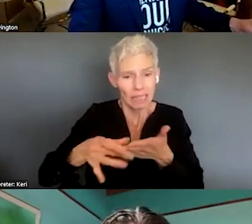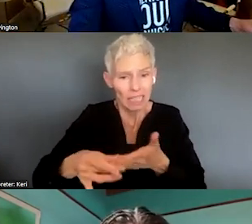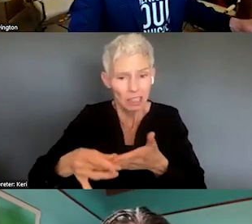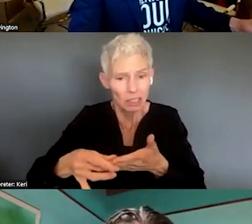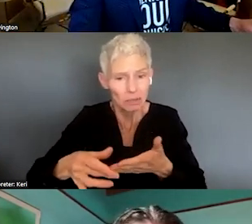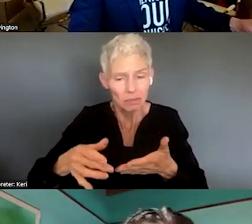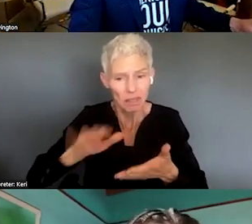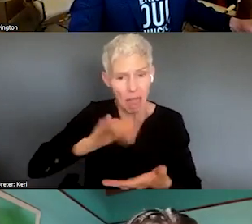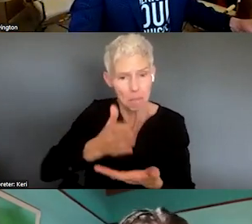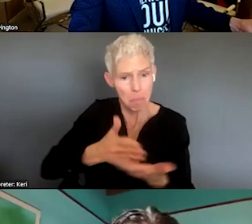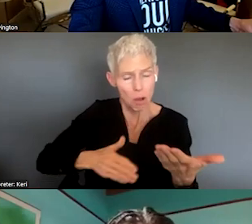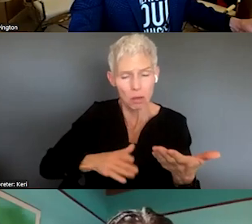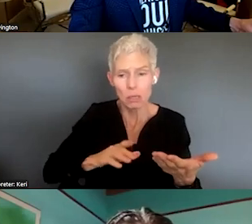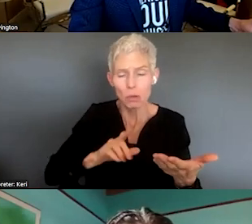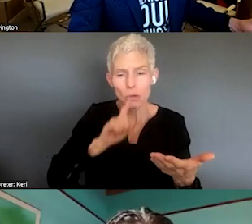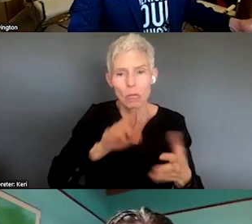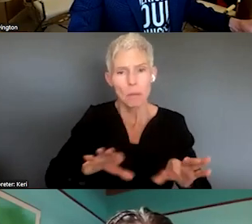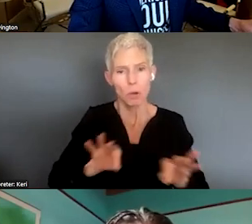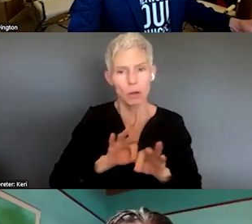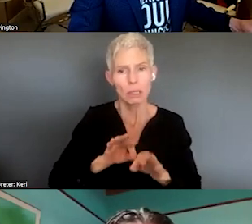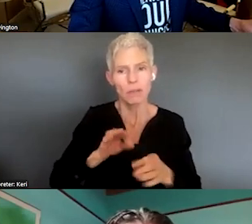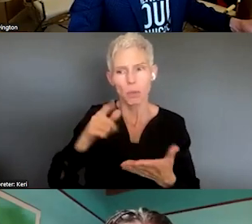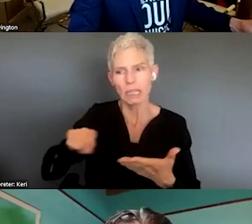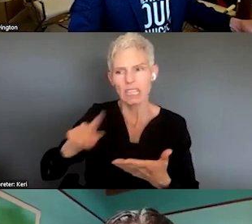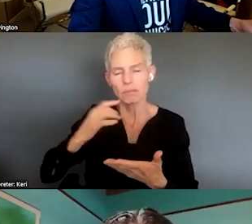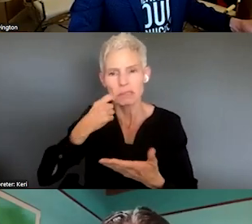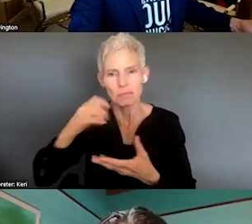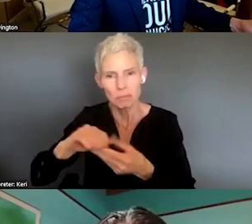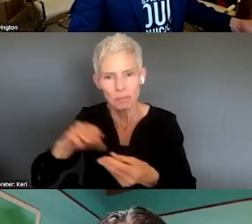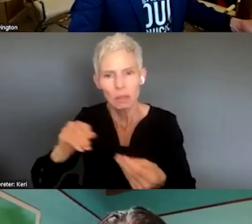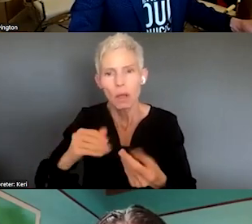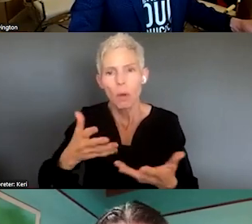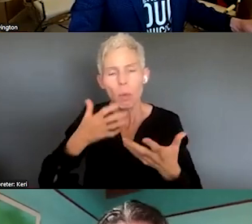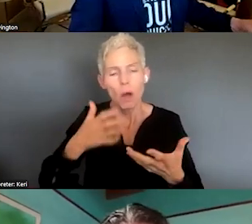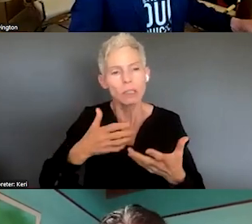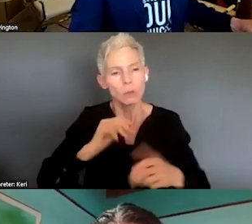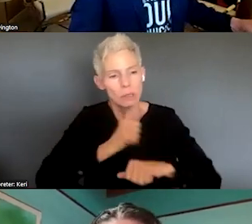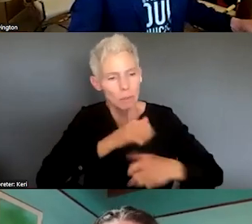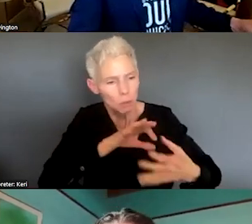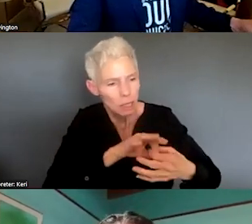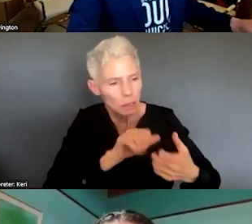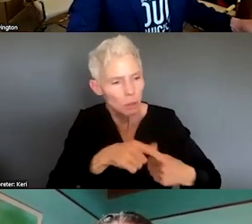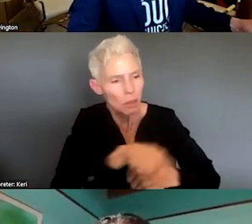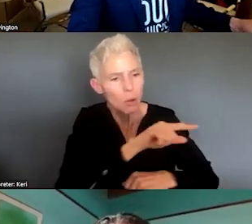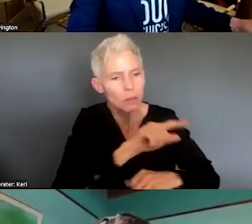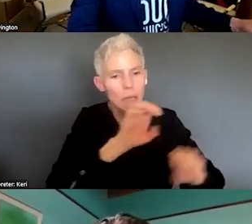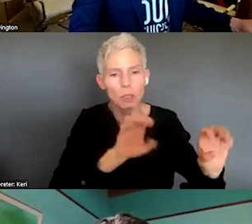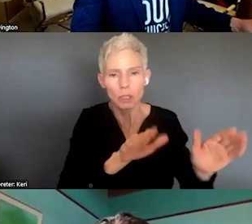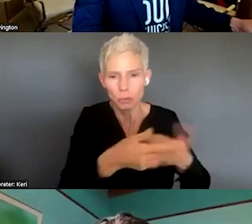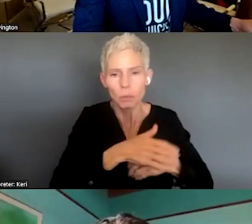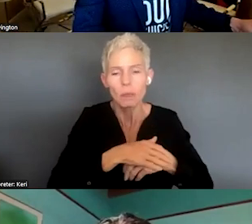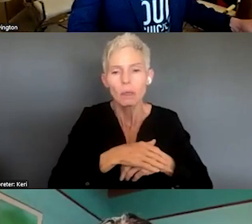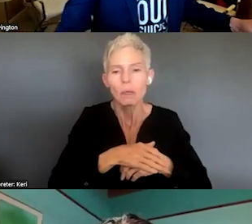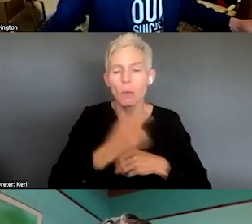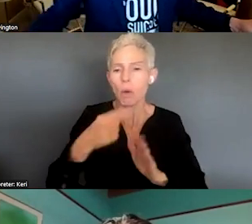critical for some of the things he was talking about, like having those relationships with the emergency rooms. I mean, part of our model is that